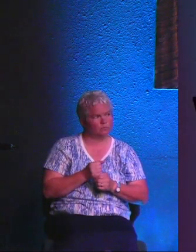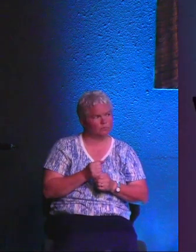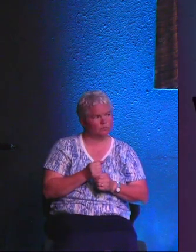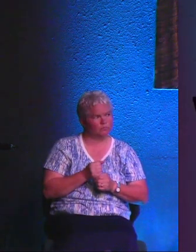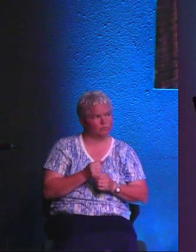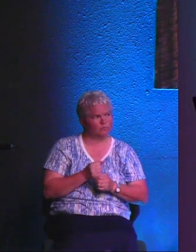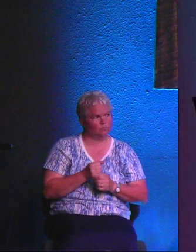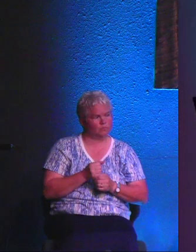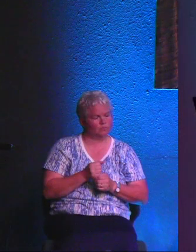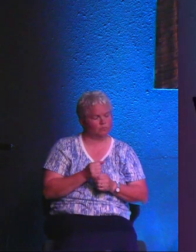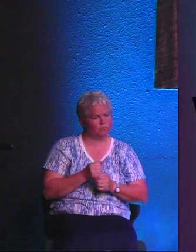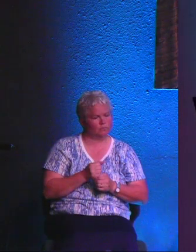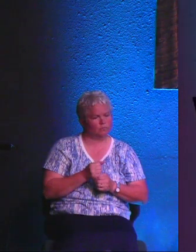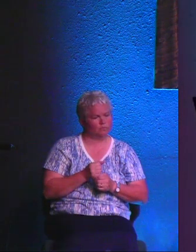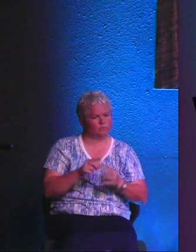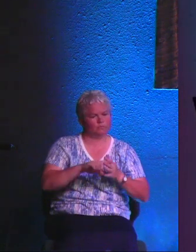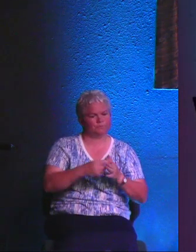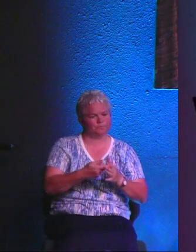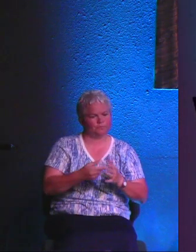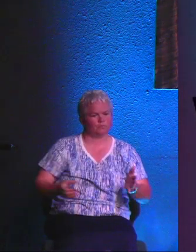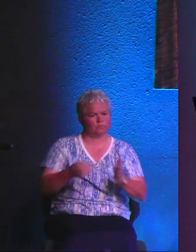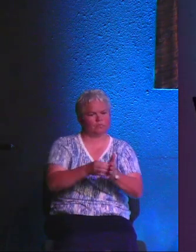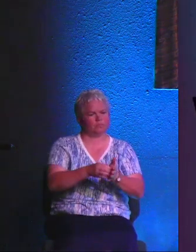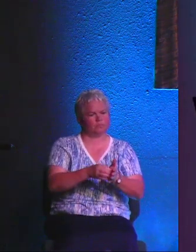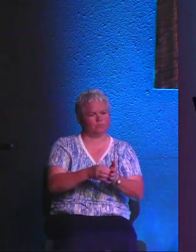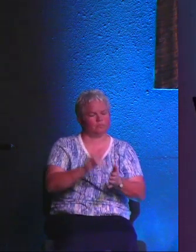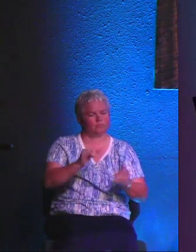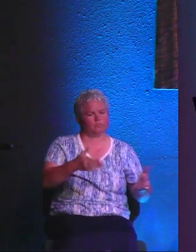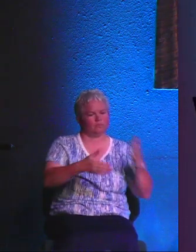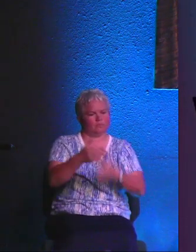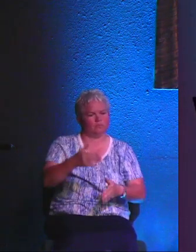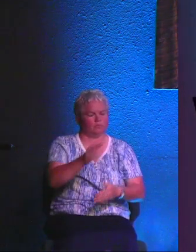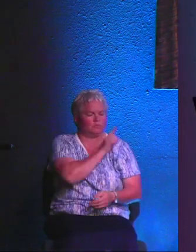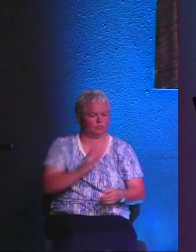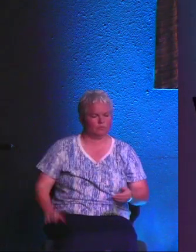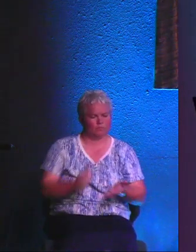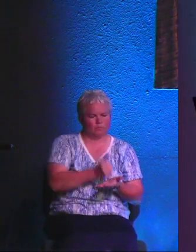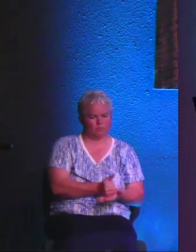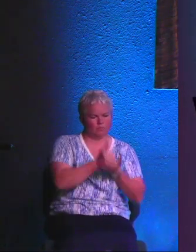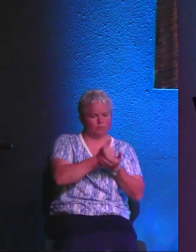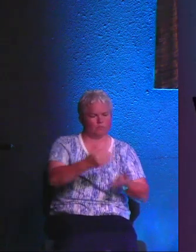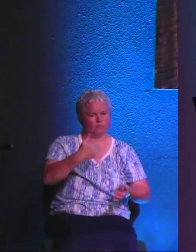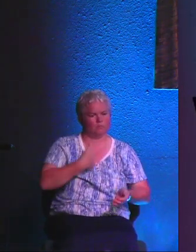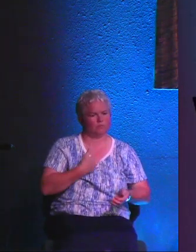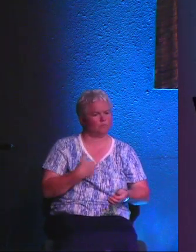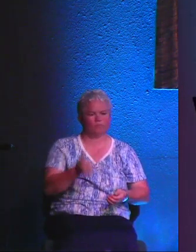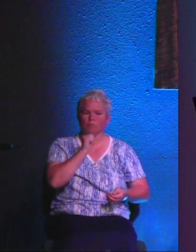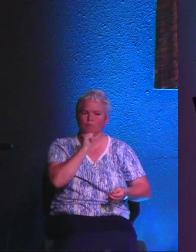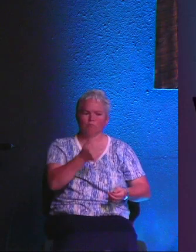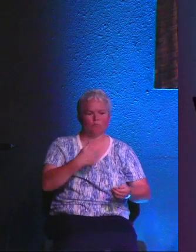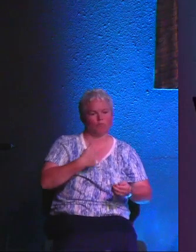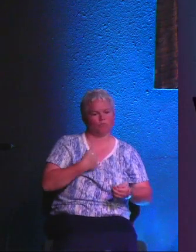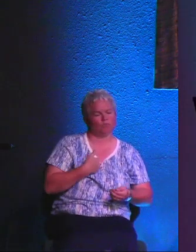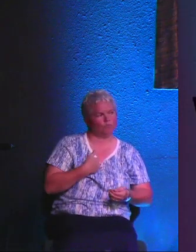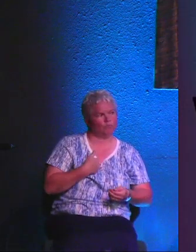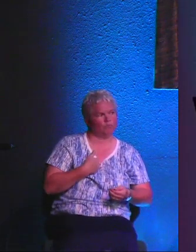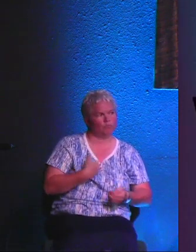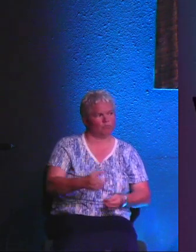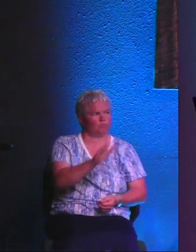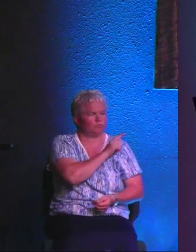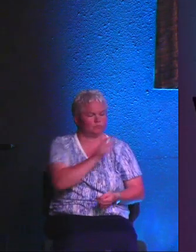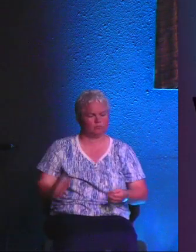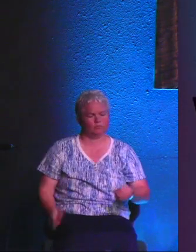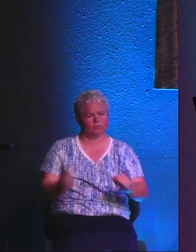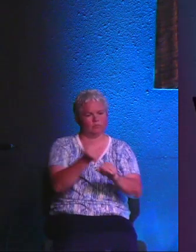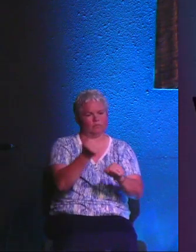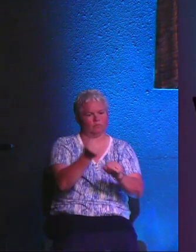back with my ex, and the abuse starts again. I finally asked the Lord to help me because I couldn't do it myself. And the